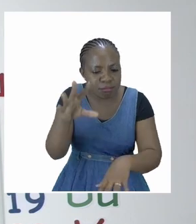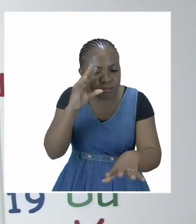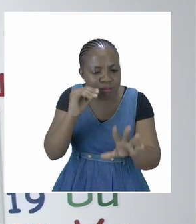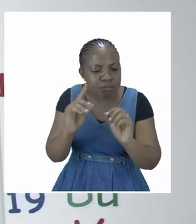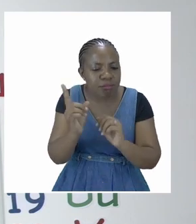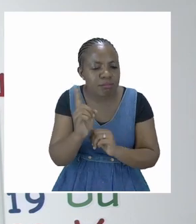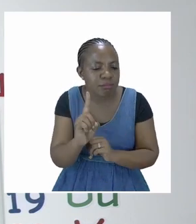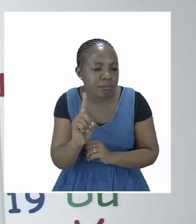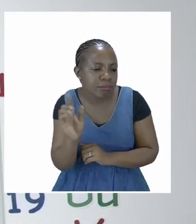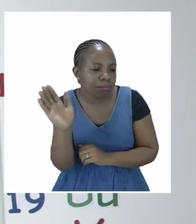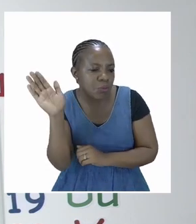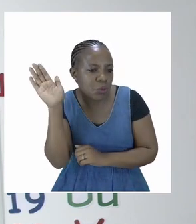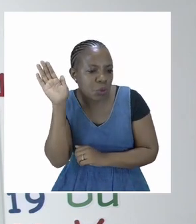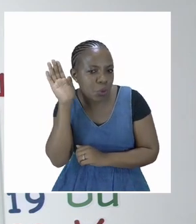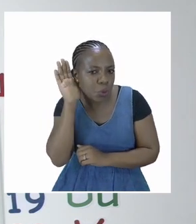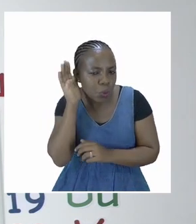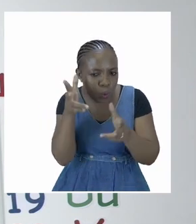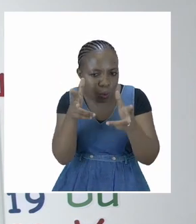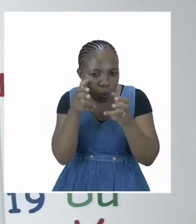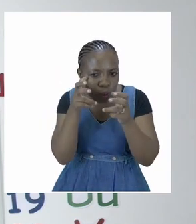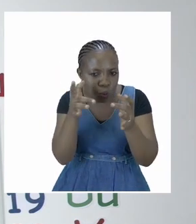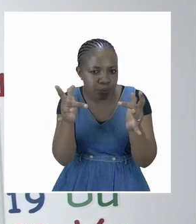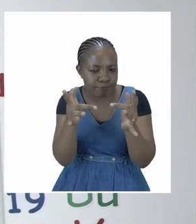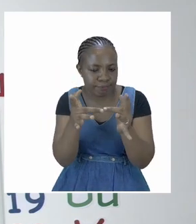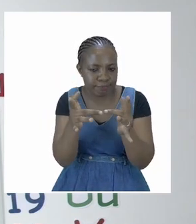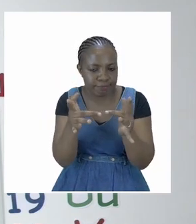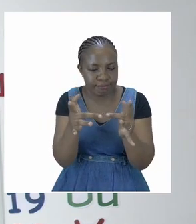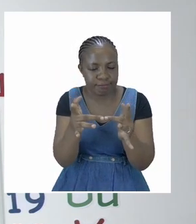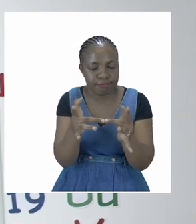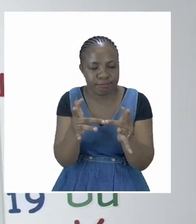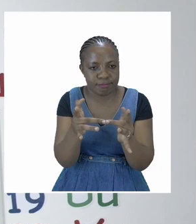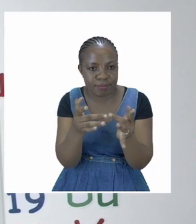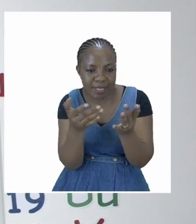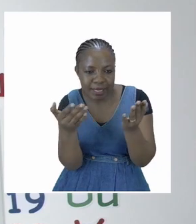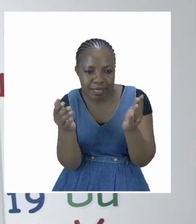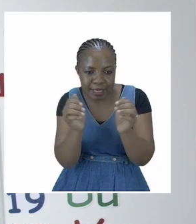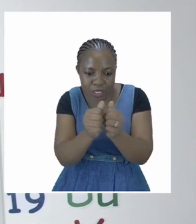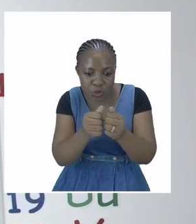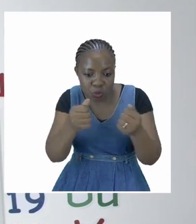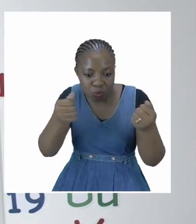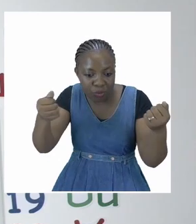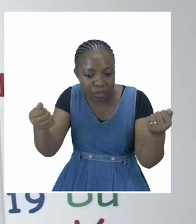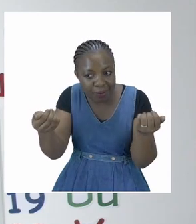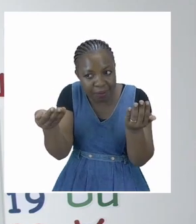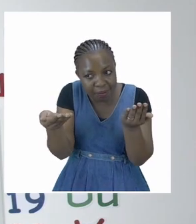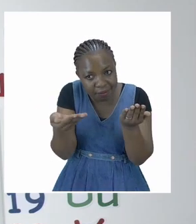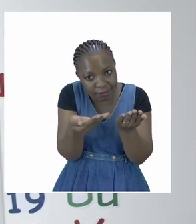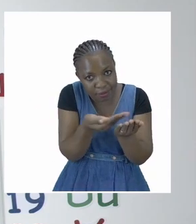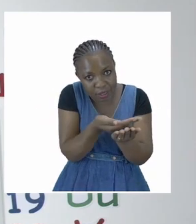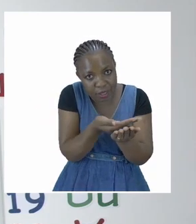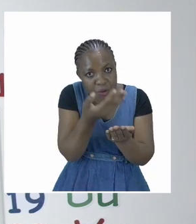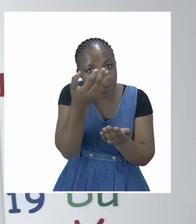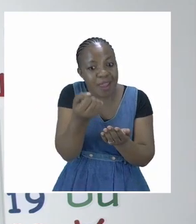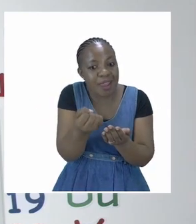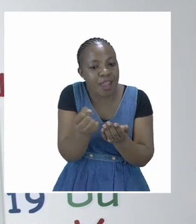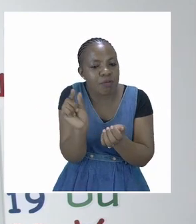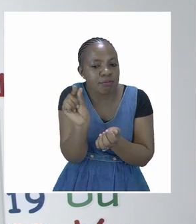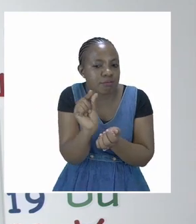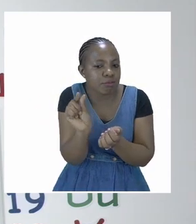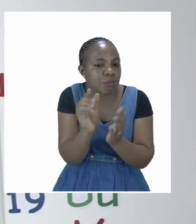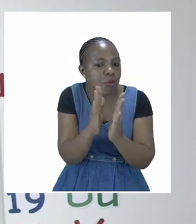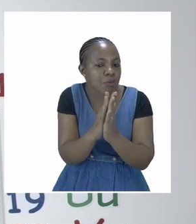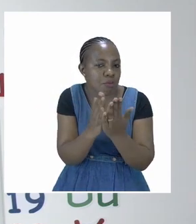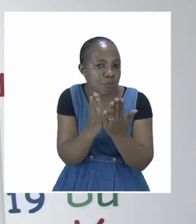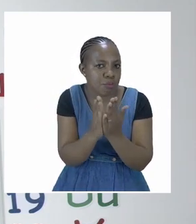or watching online. Inside the newspapers, there is an insert of the lesson